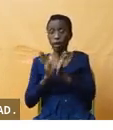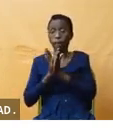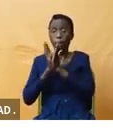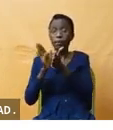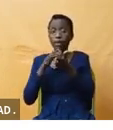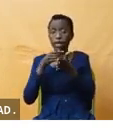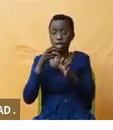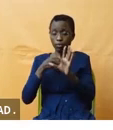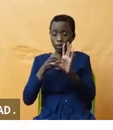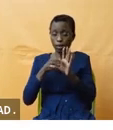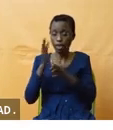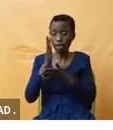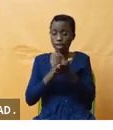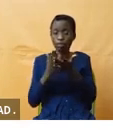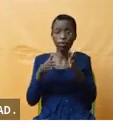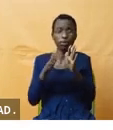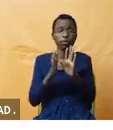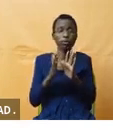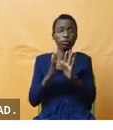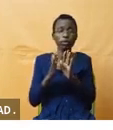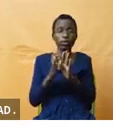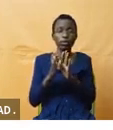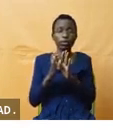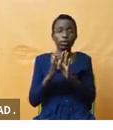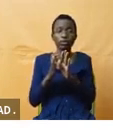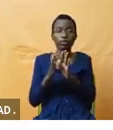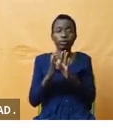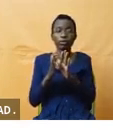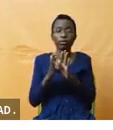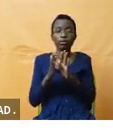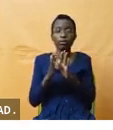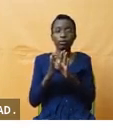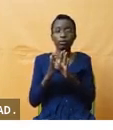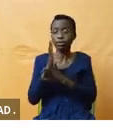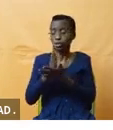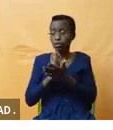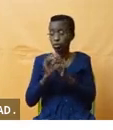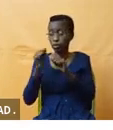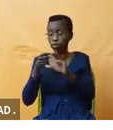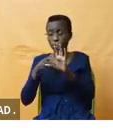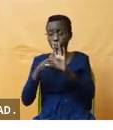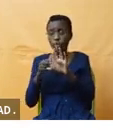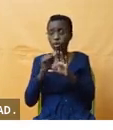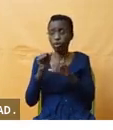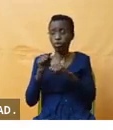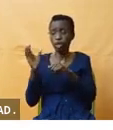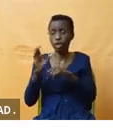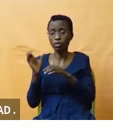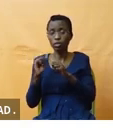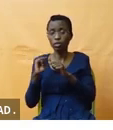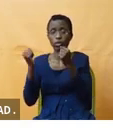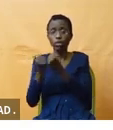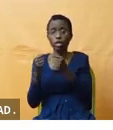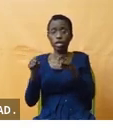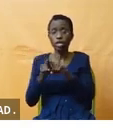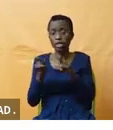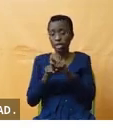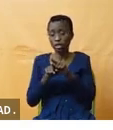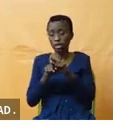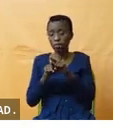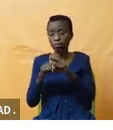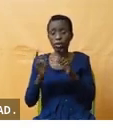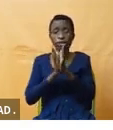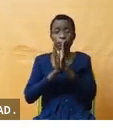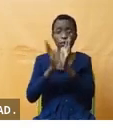of the ways, I had a slide here talking about some of the ways that we could participate, and not only civil society, but also academia and the public in general.